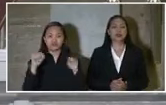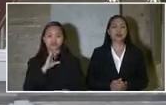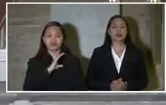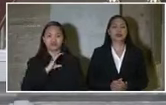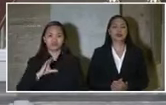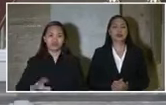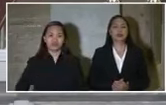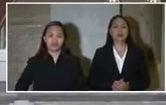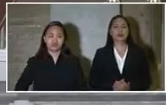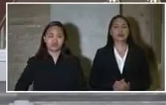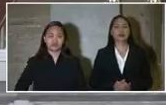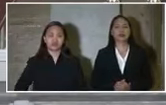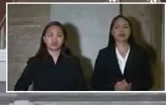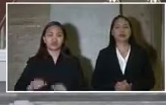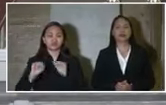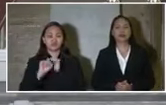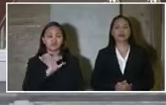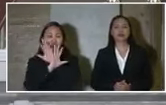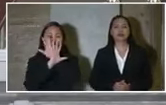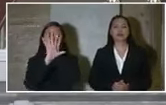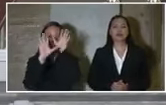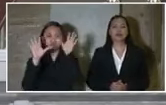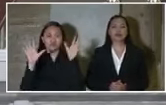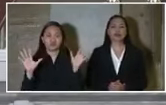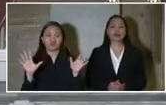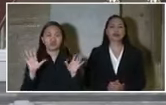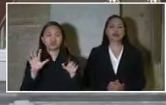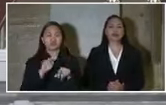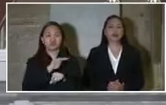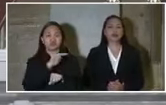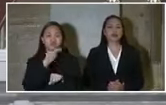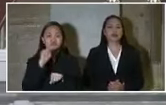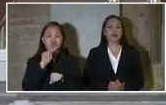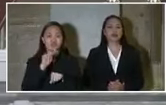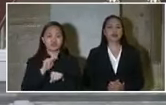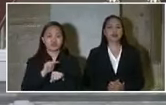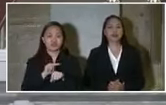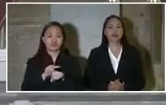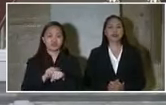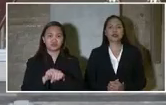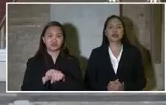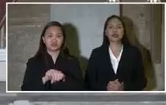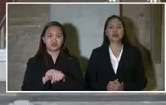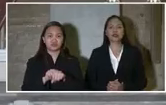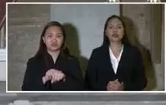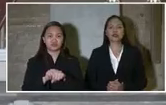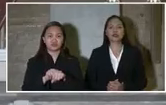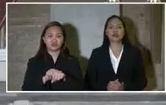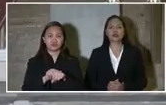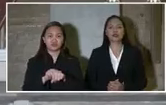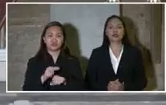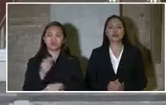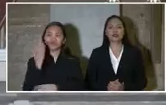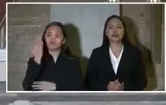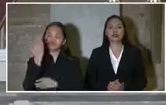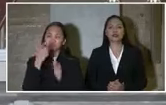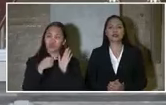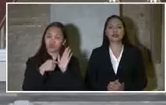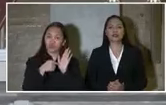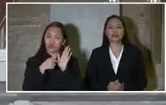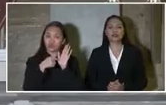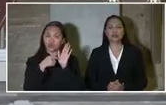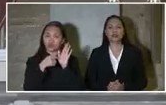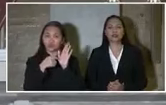Christ as a light for the nations. And when he appeared in